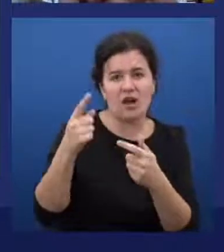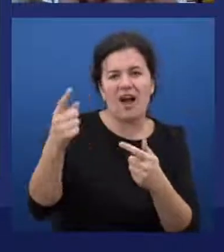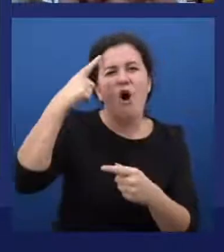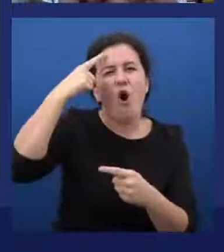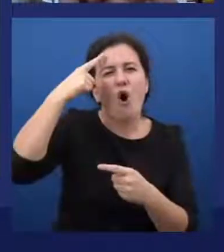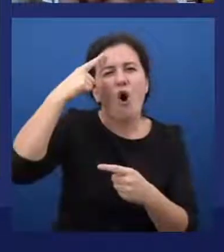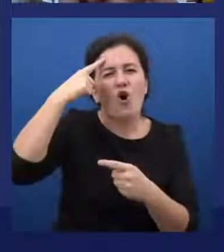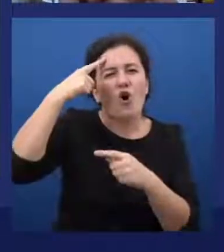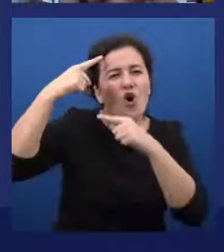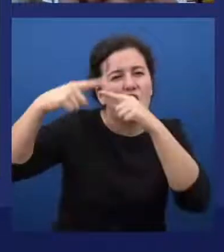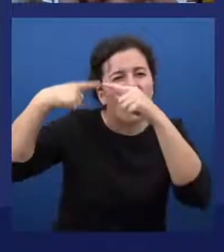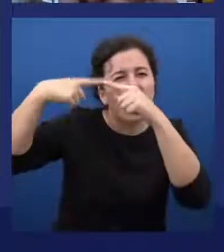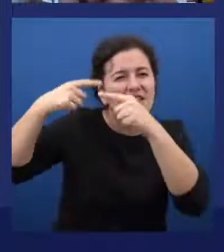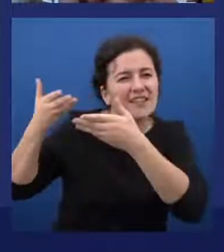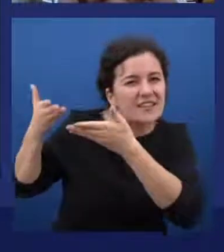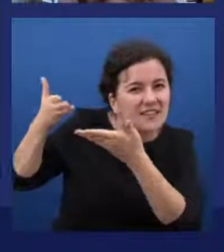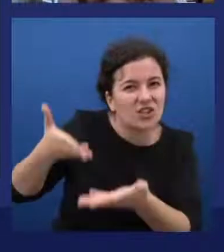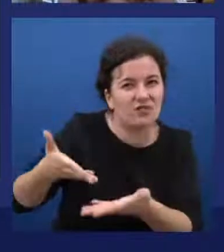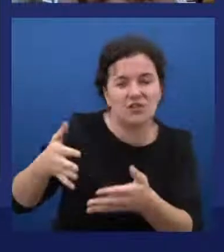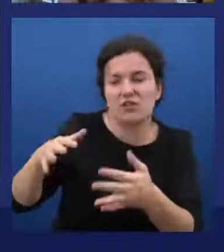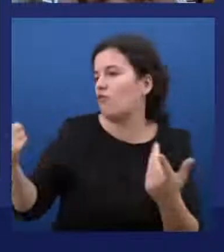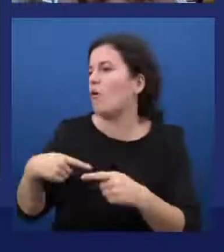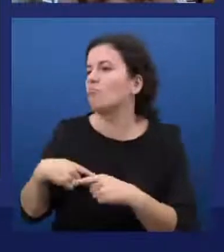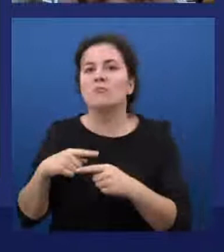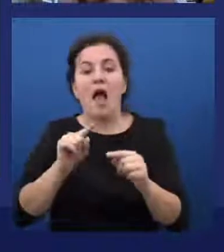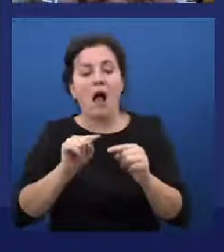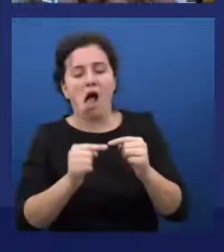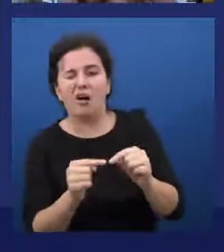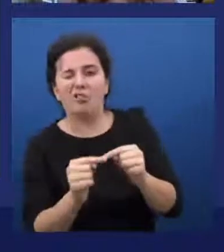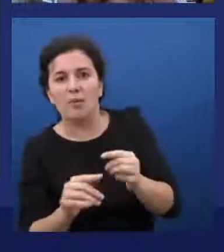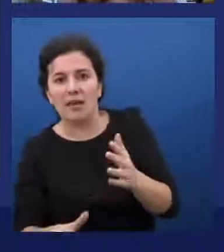anomaly detector, and maybe Azure Functions?